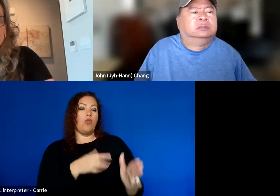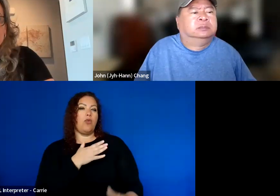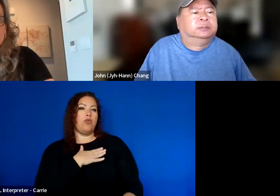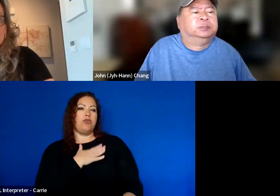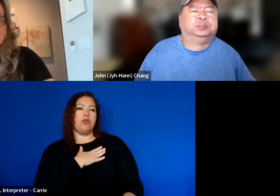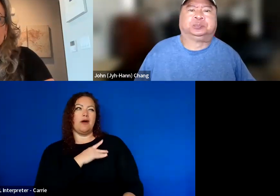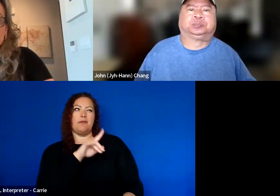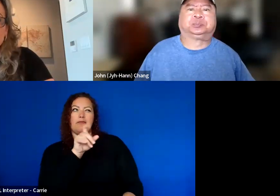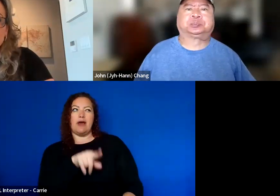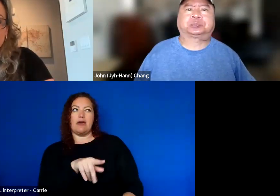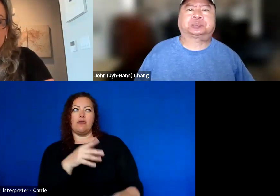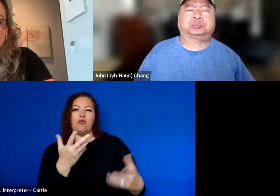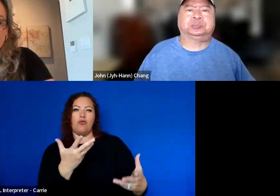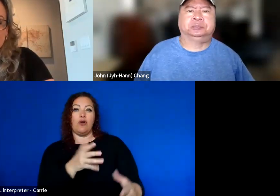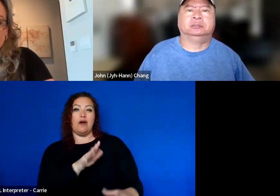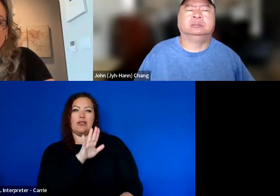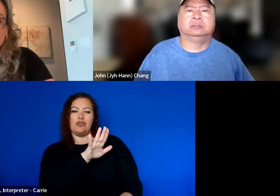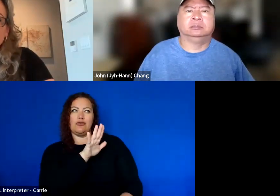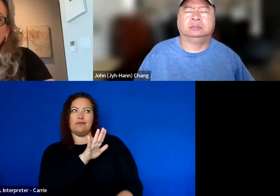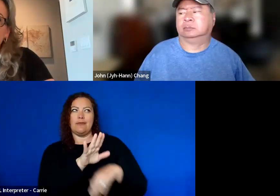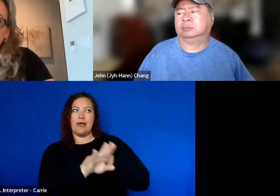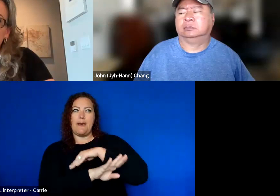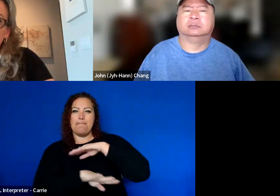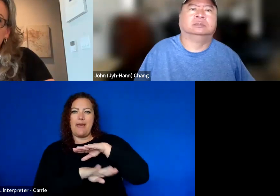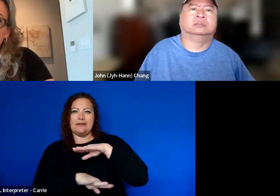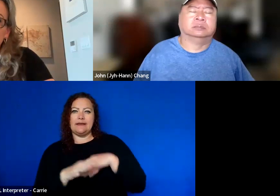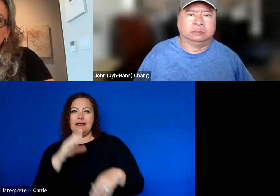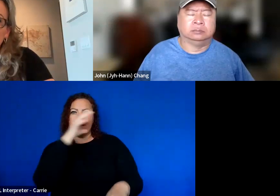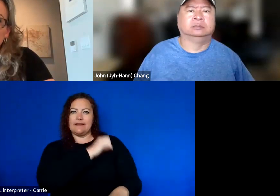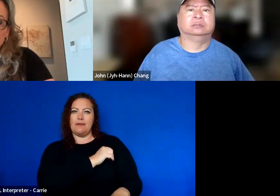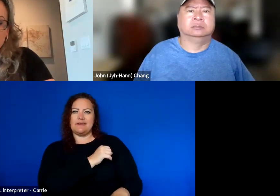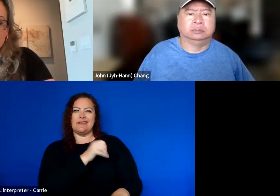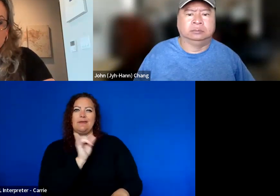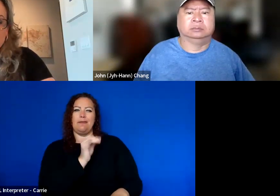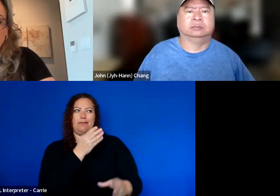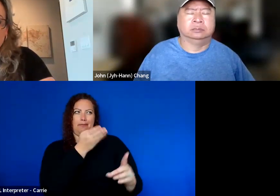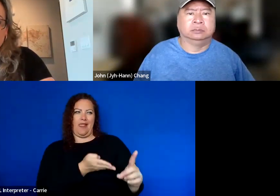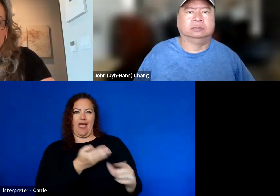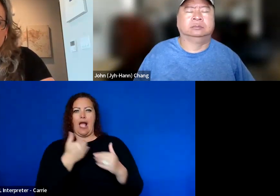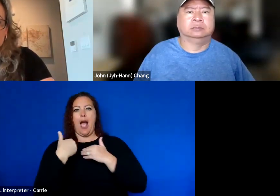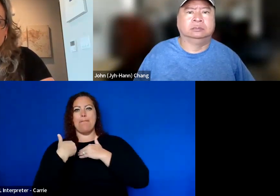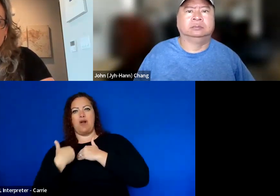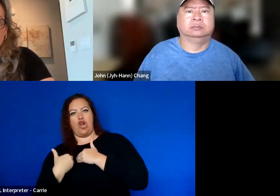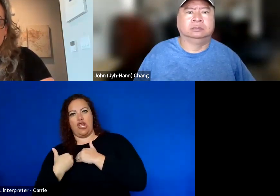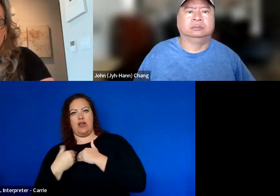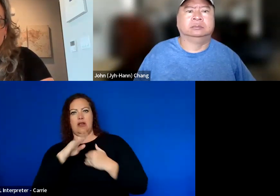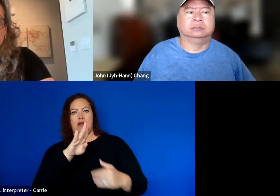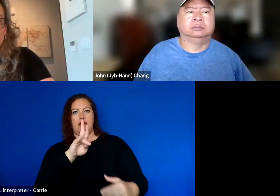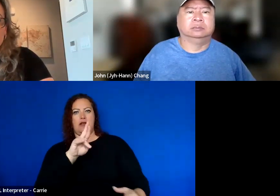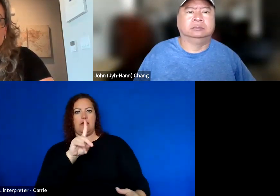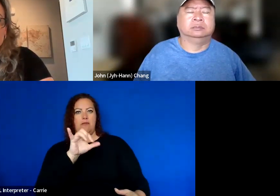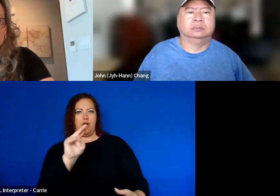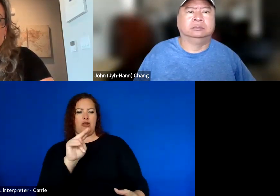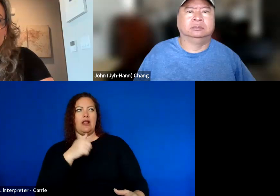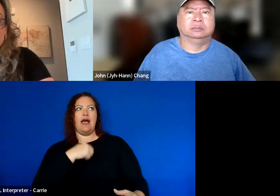the fundamental assumption that of being a burden. I know that a lot of people who I've met through